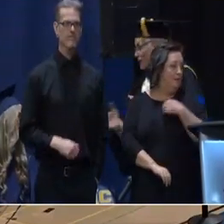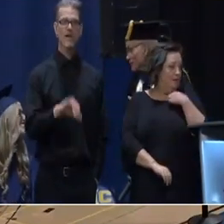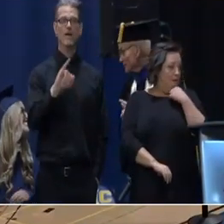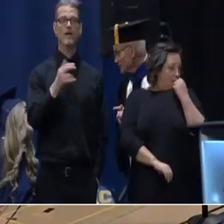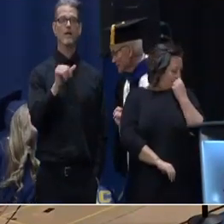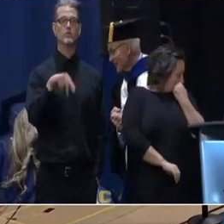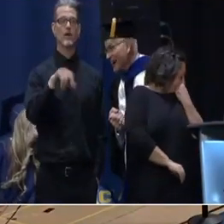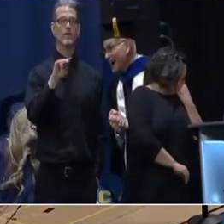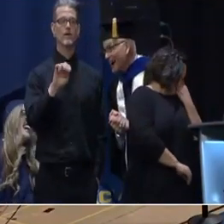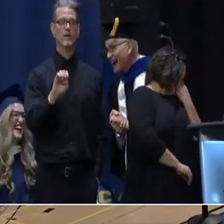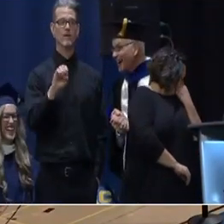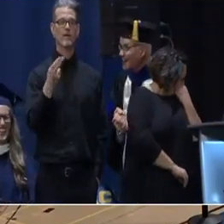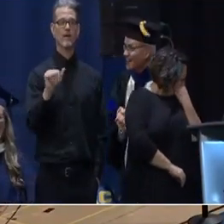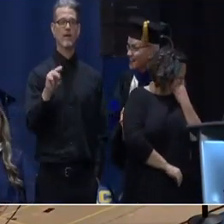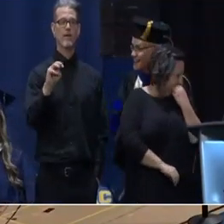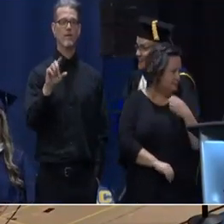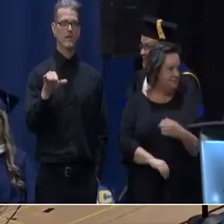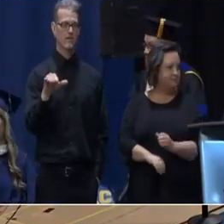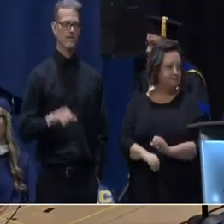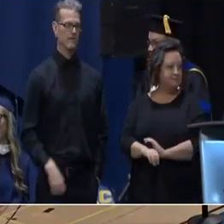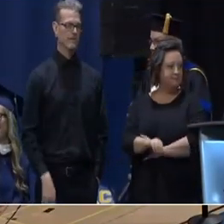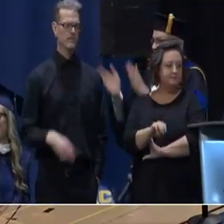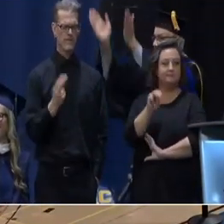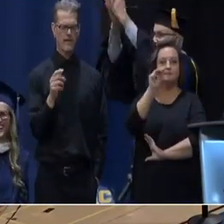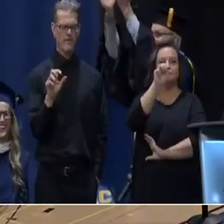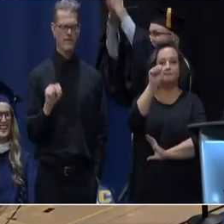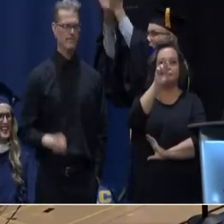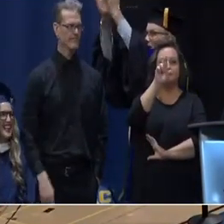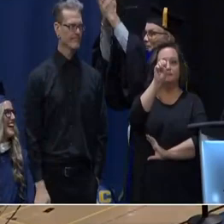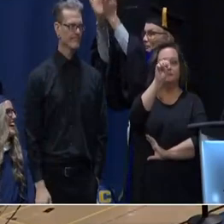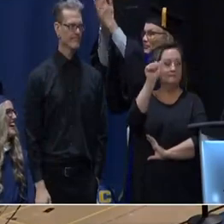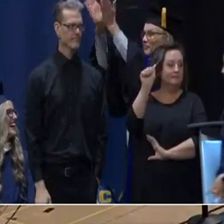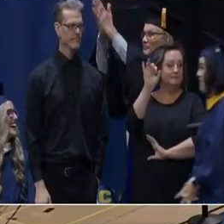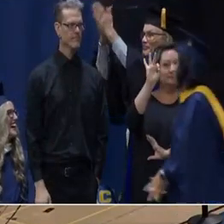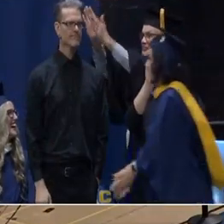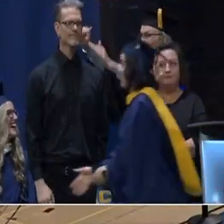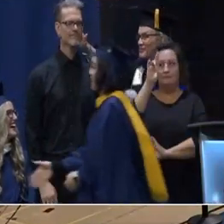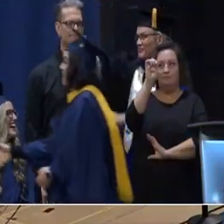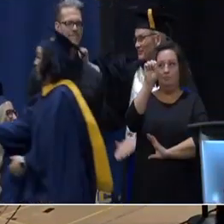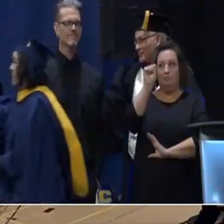Jacqueline Hamlin. Marissa Flores.